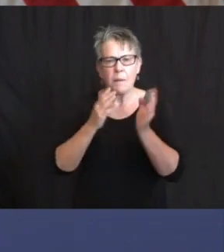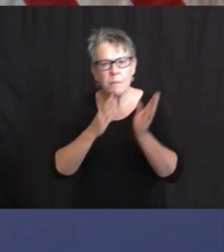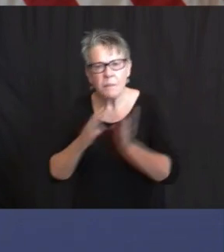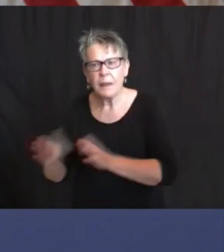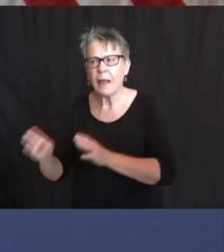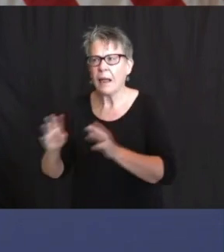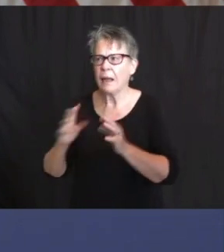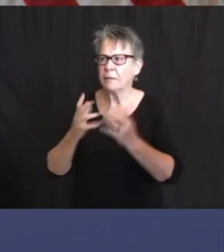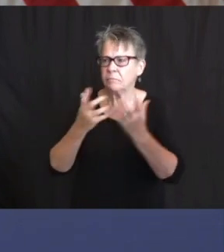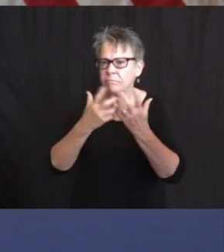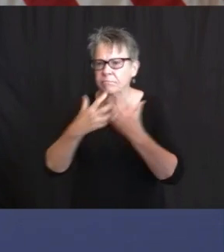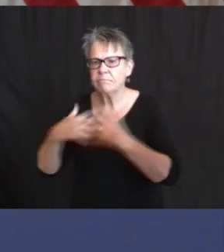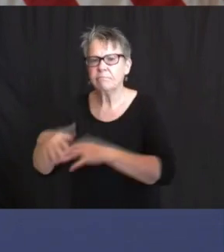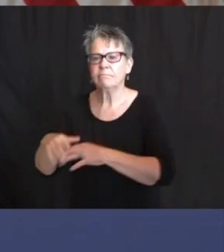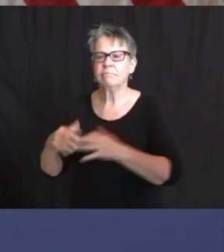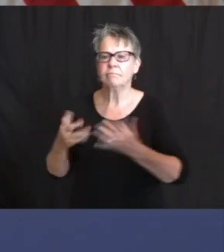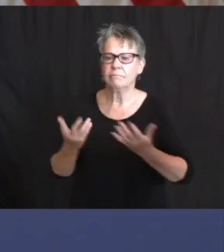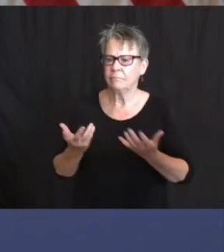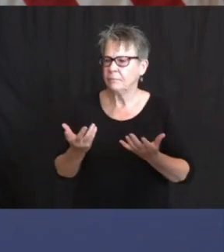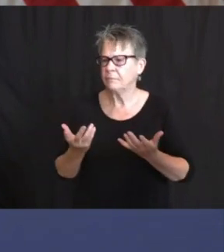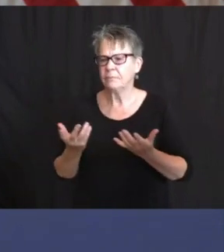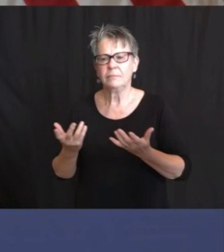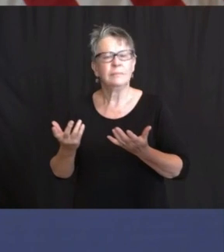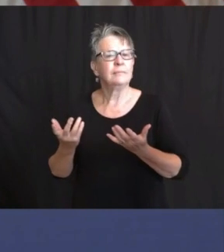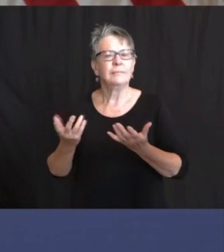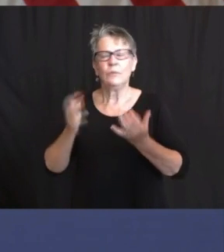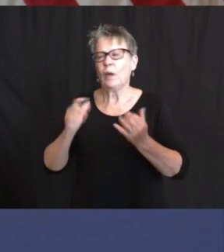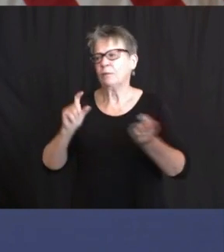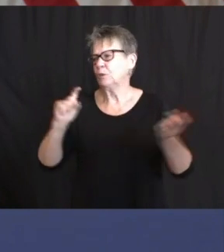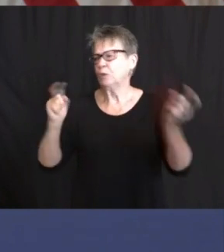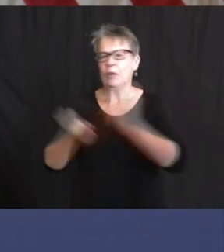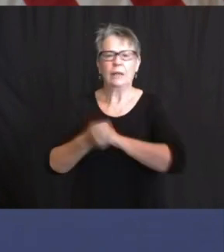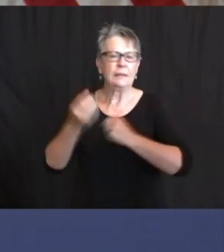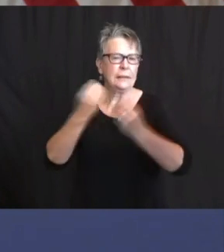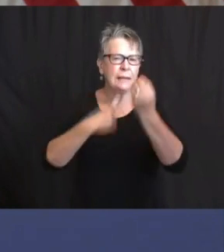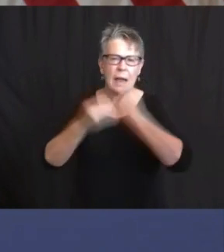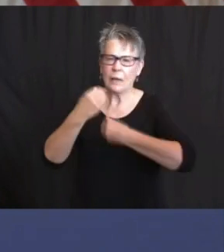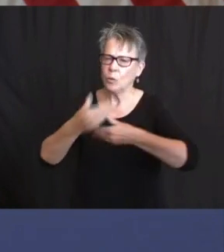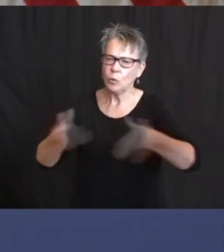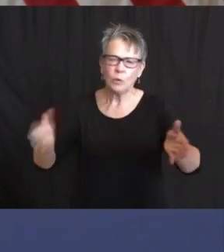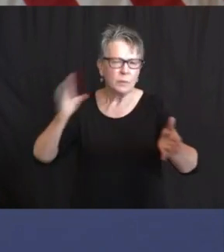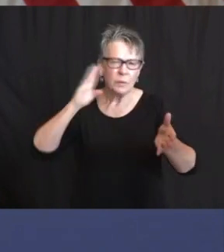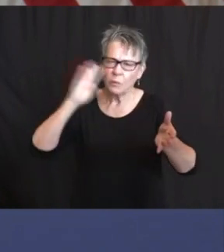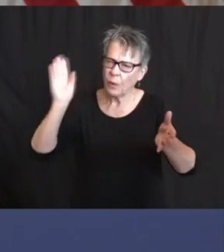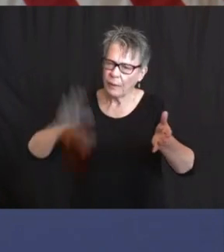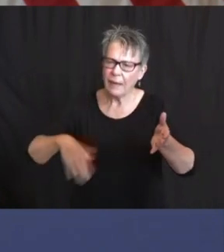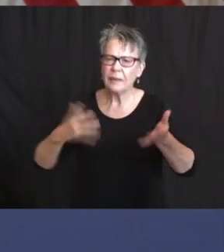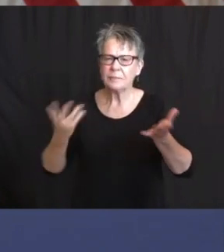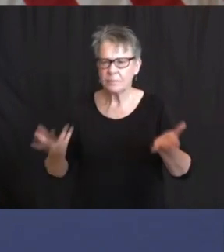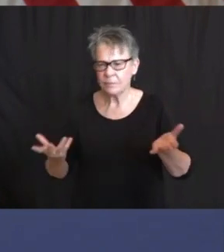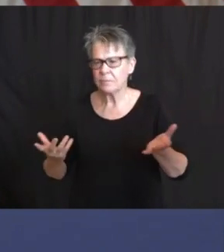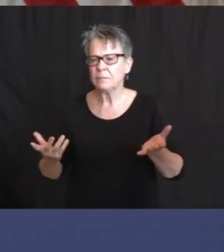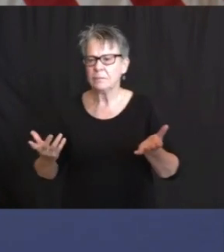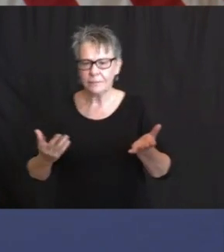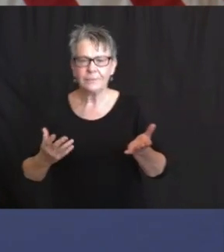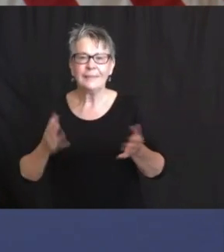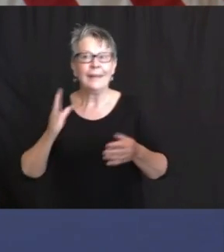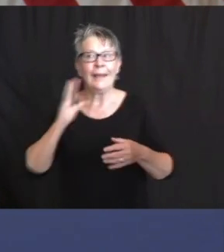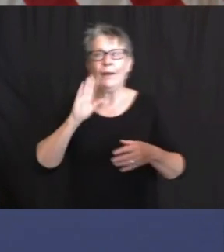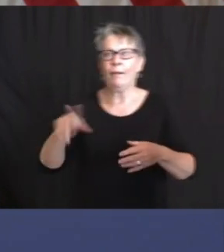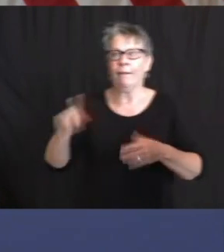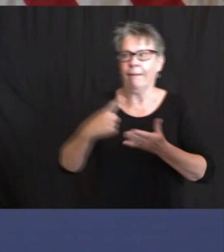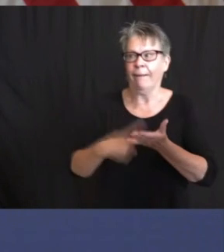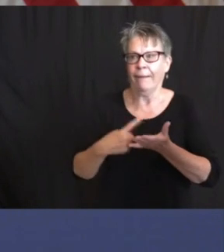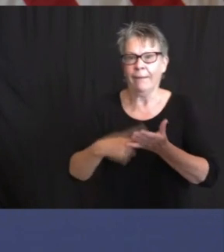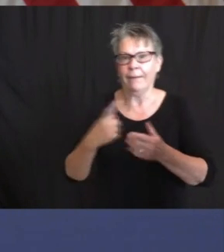differently. Communal bathrooms are a big question that a lot of people have, but then again, it's hard to have a hard and fast